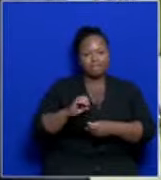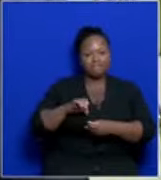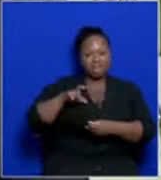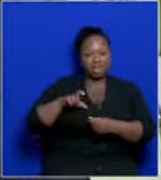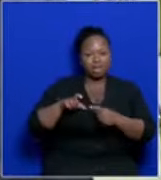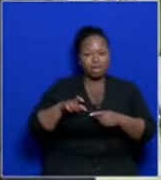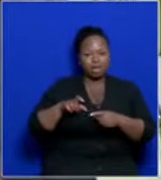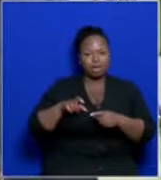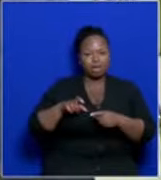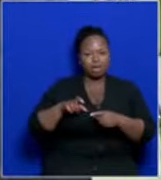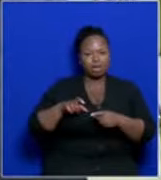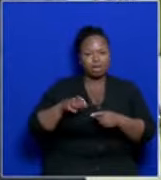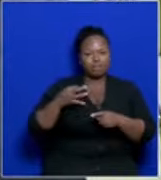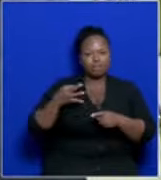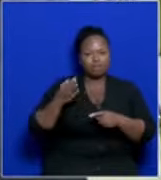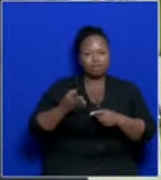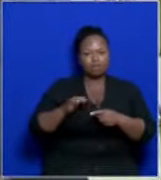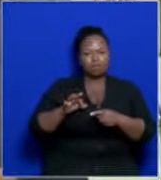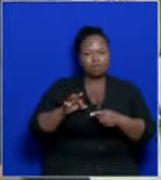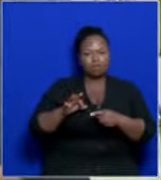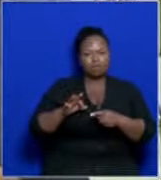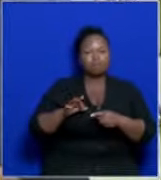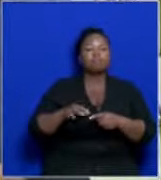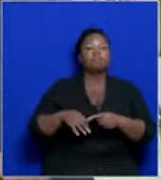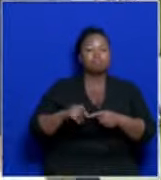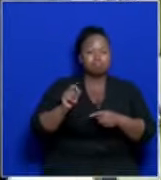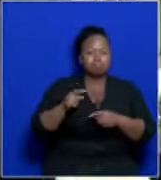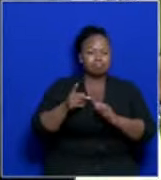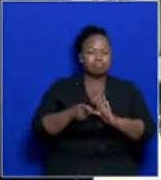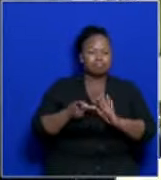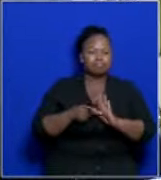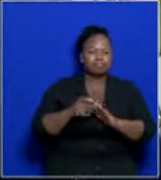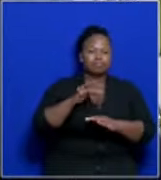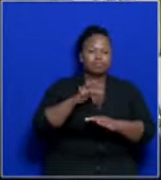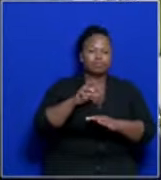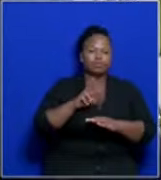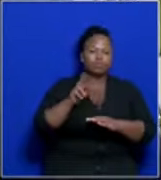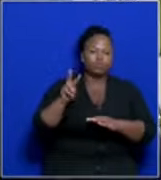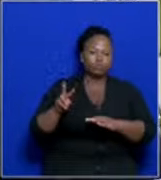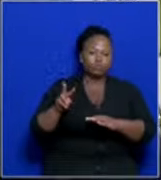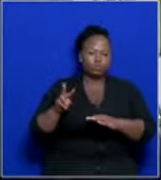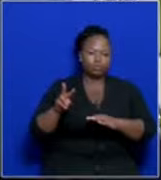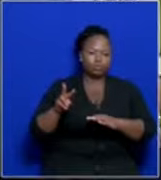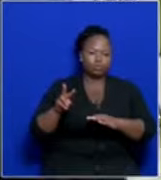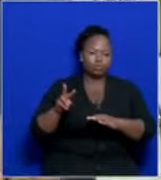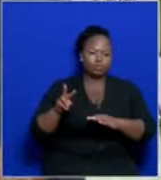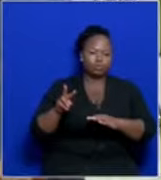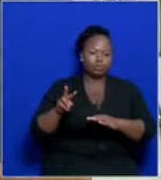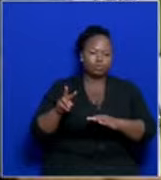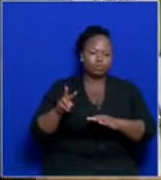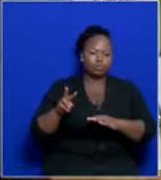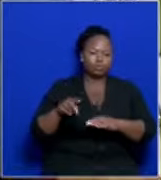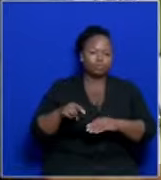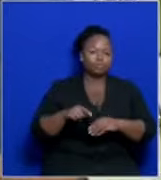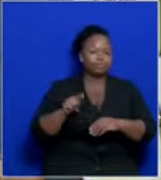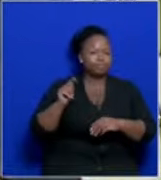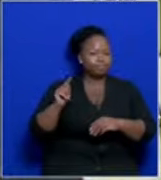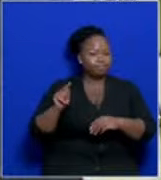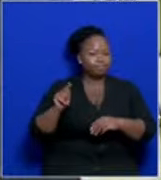3. It starts at page 522, and that are your